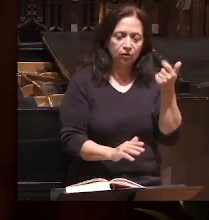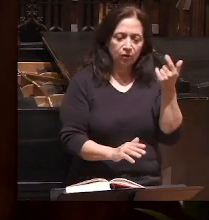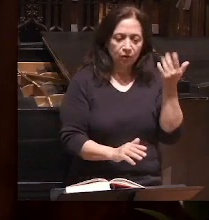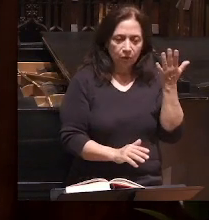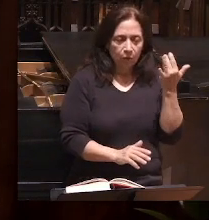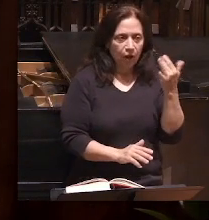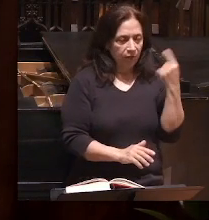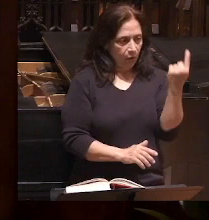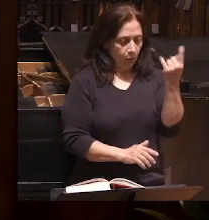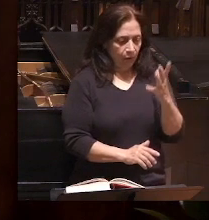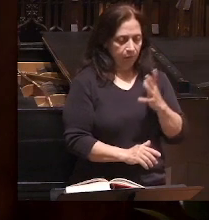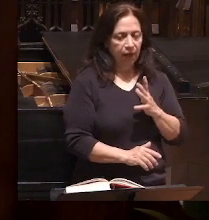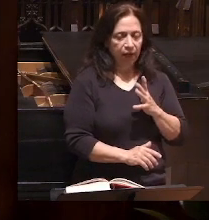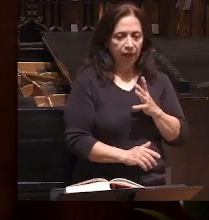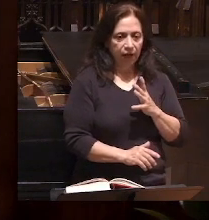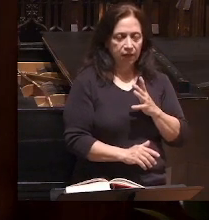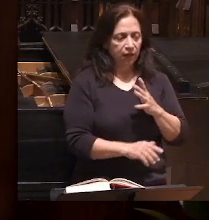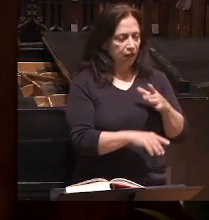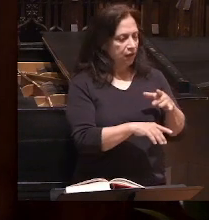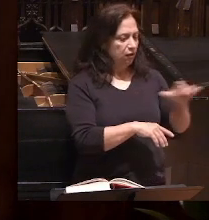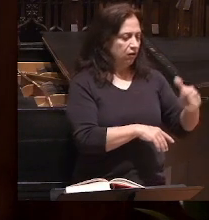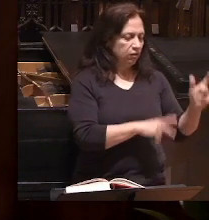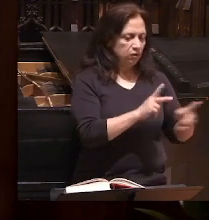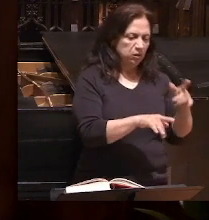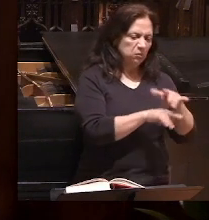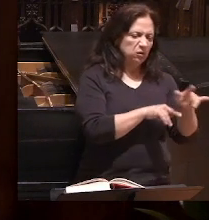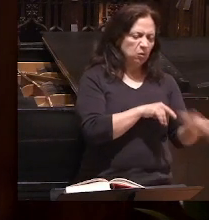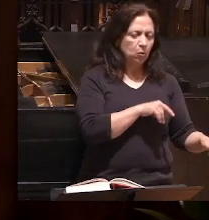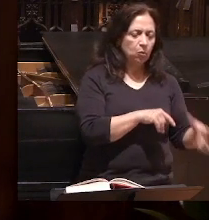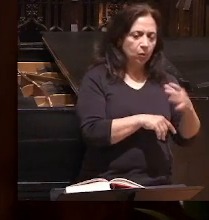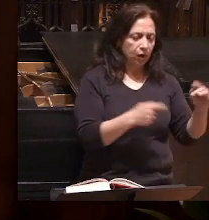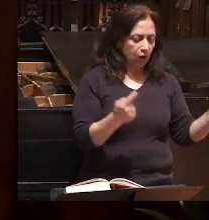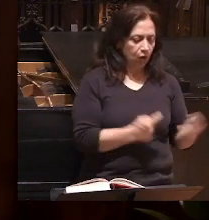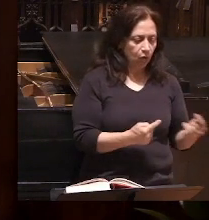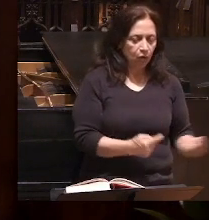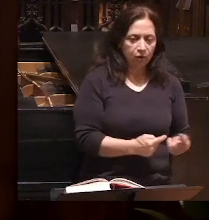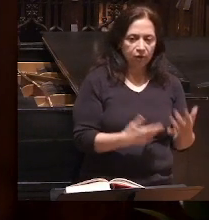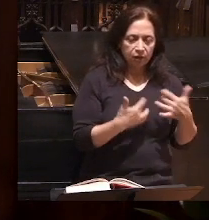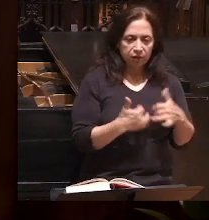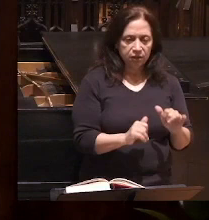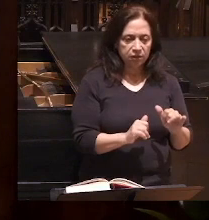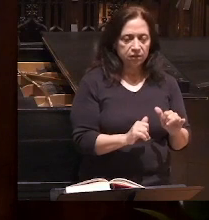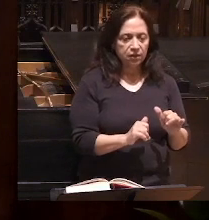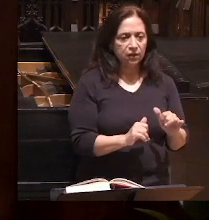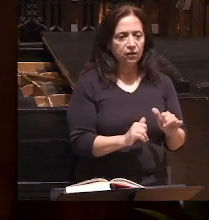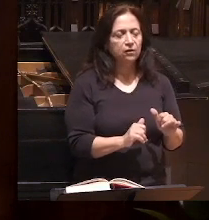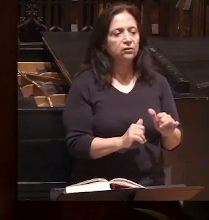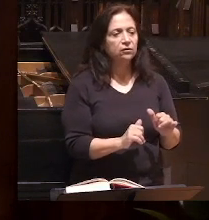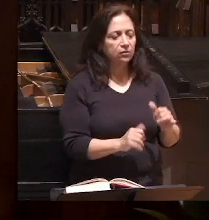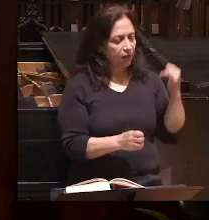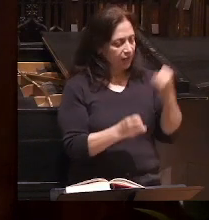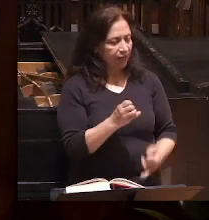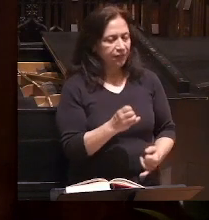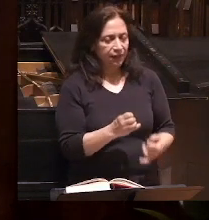that one man, scorned and covered with scars, still strove with his last ounce